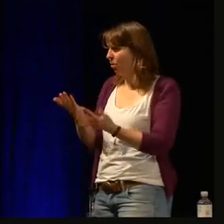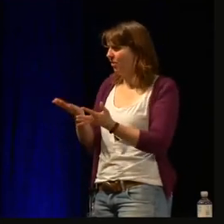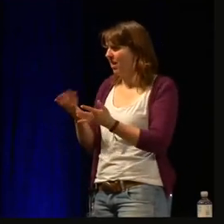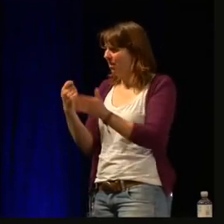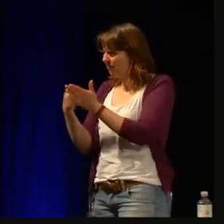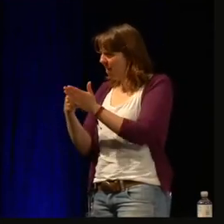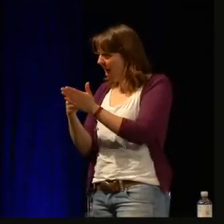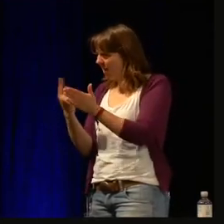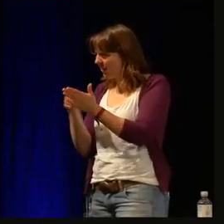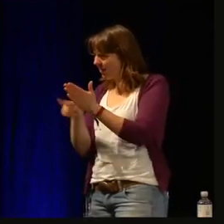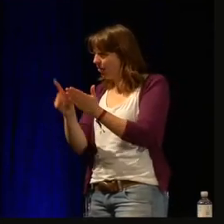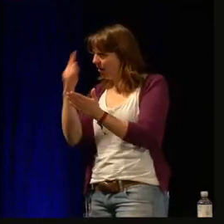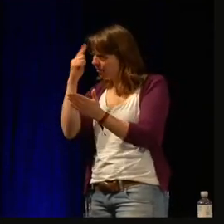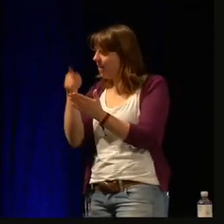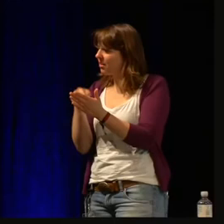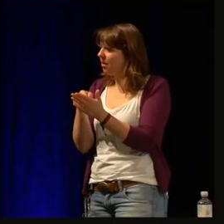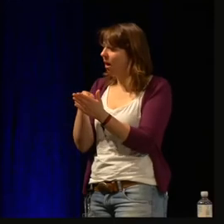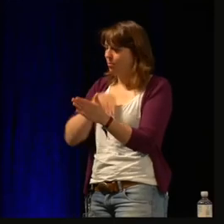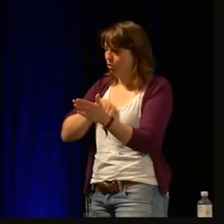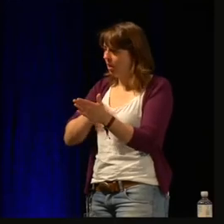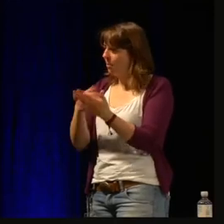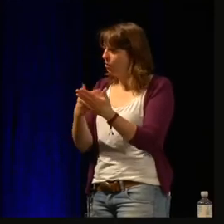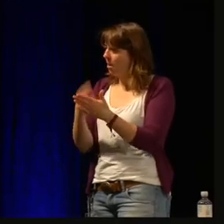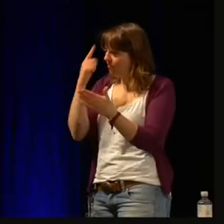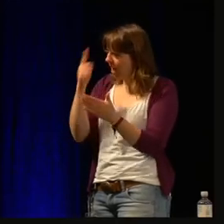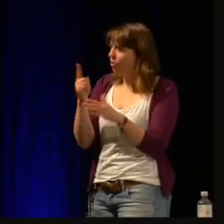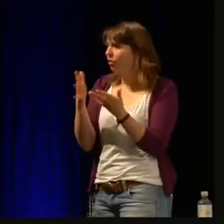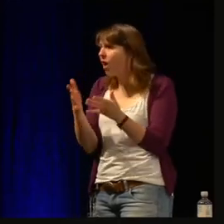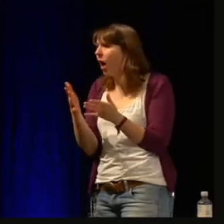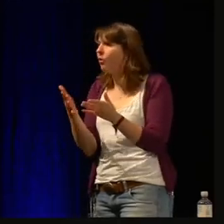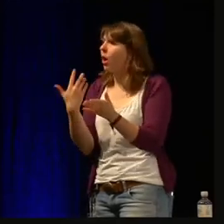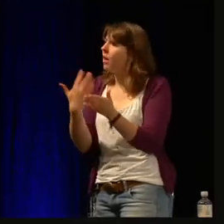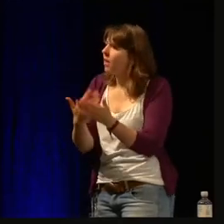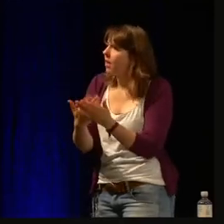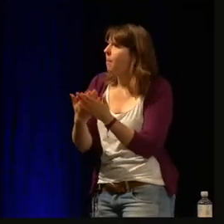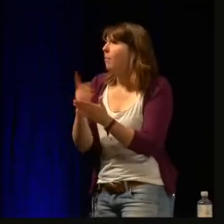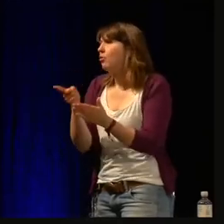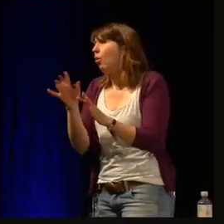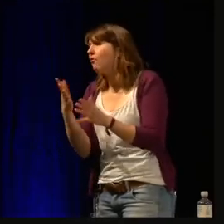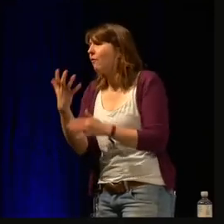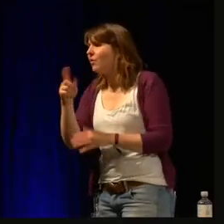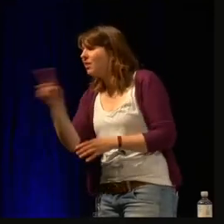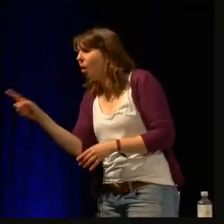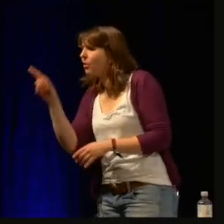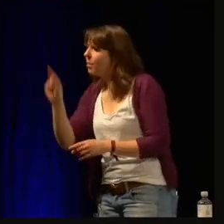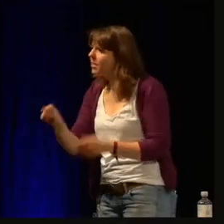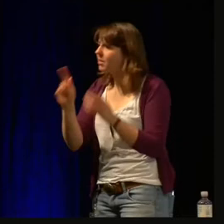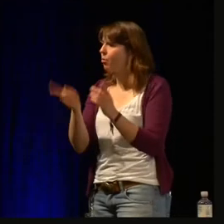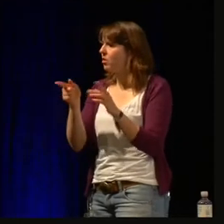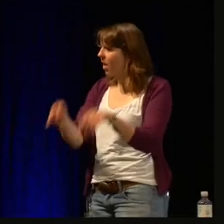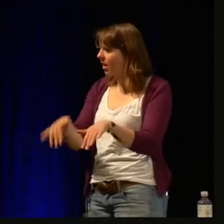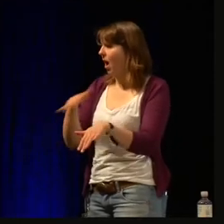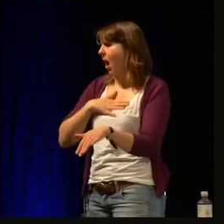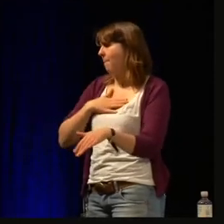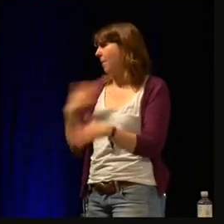Aren't there kind of values you can orientate yourself to with regard to neural nets, networks